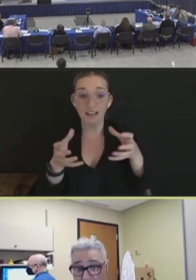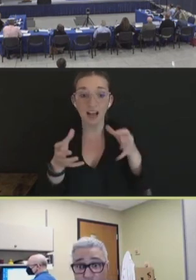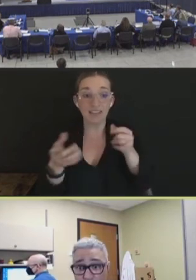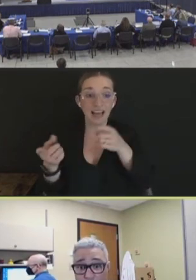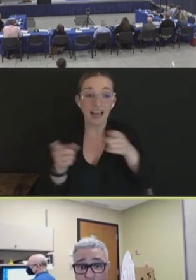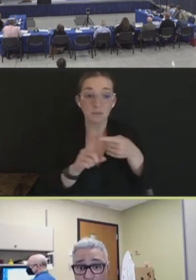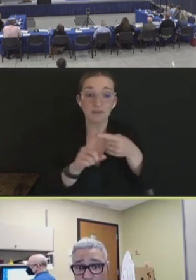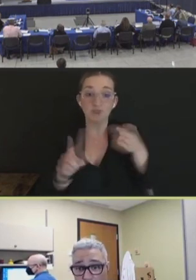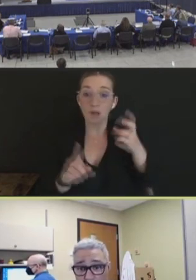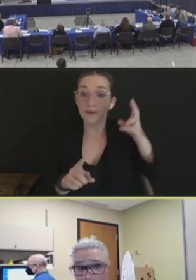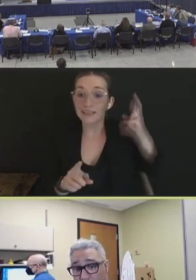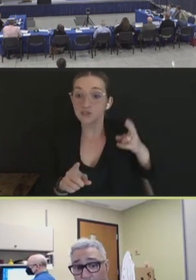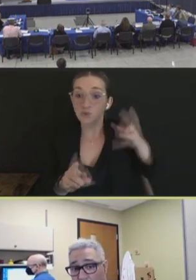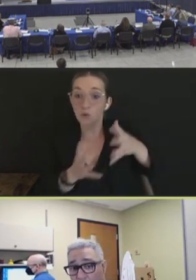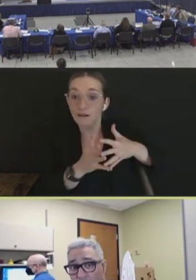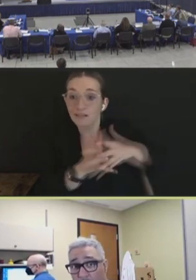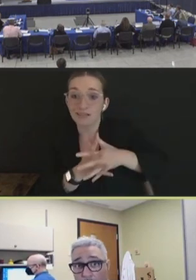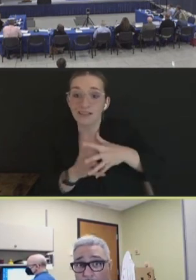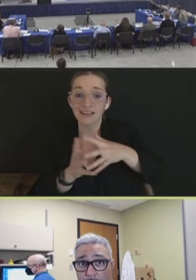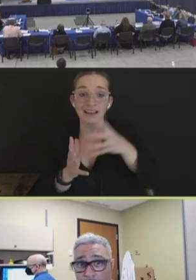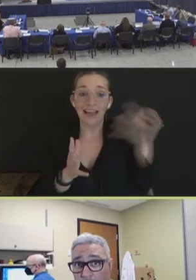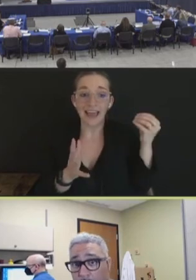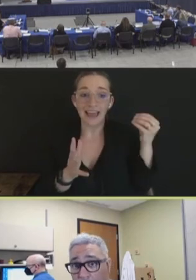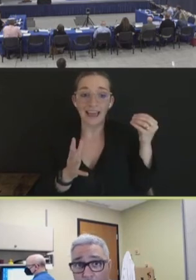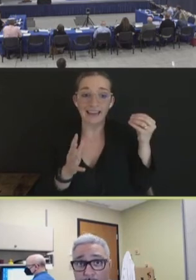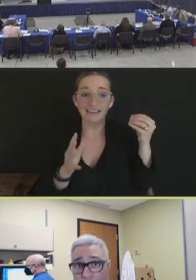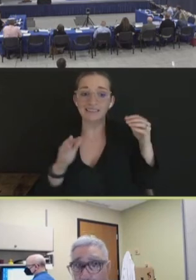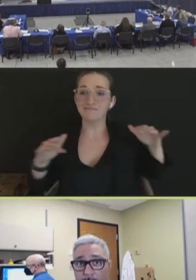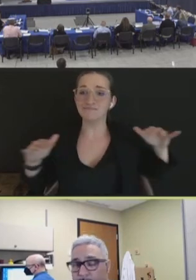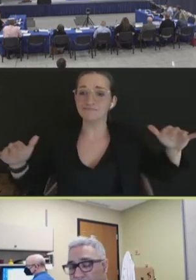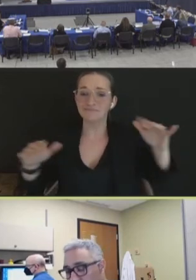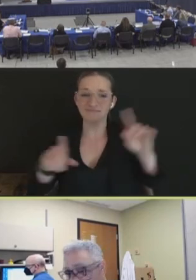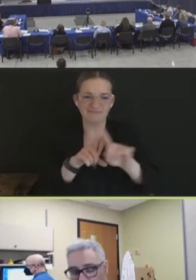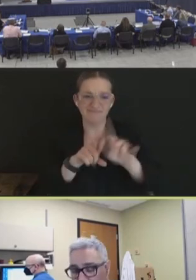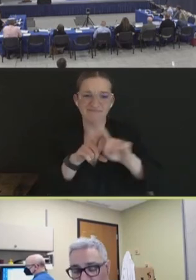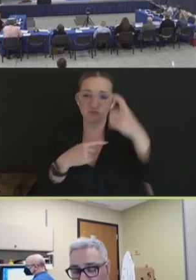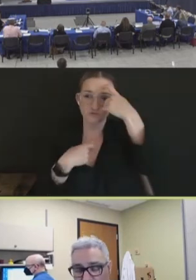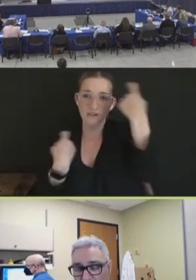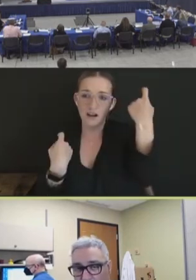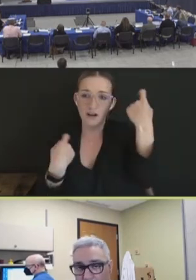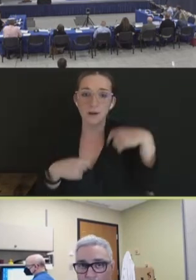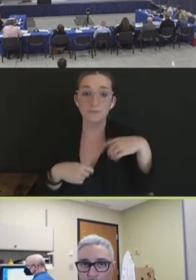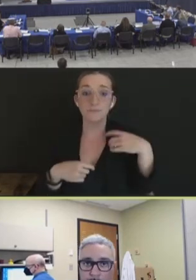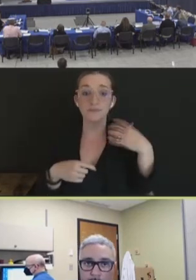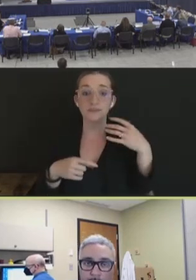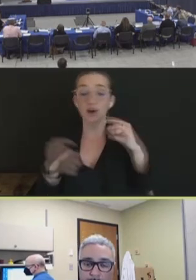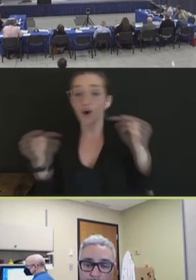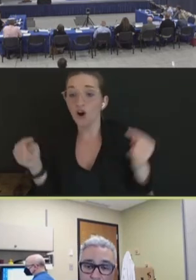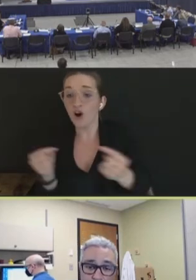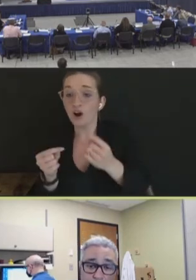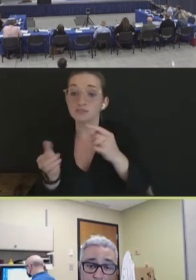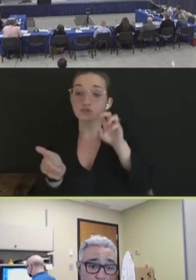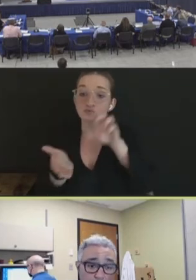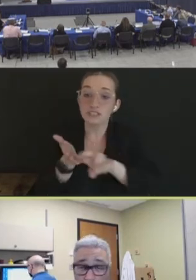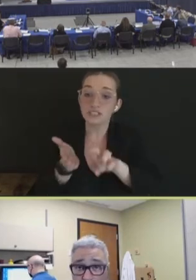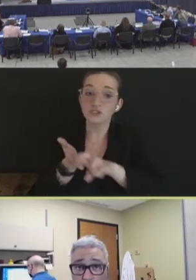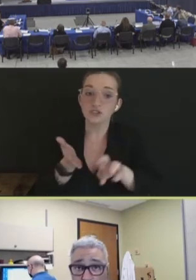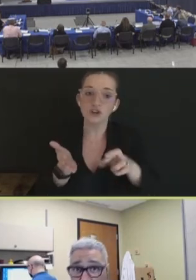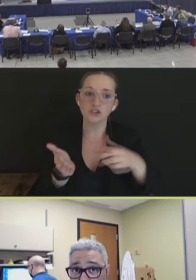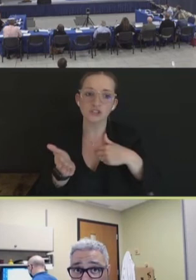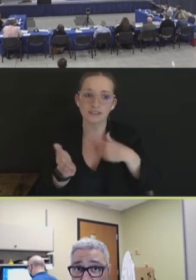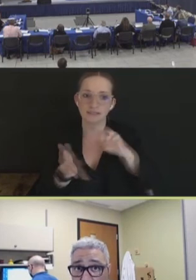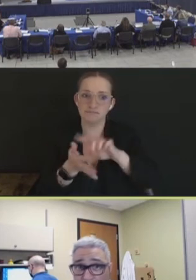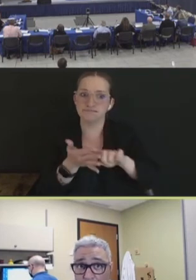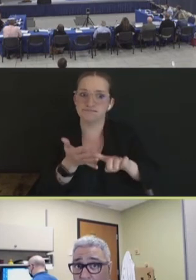and contemporary peripheral traumas. We talk about, harms in research. People like to talk about Tuskegee, and I'll talk a little bit more about that in a minute. Law